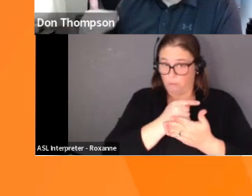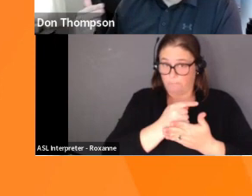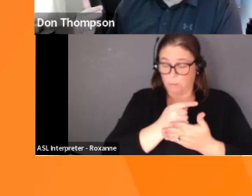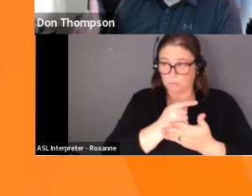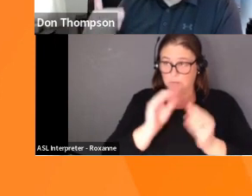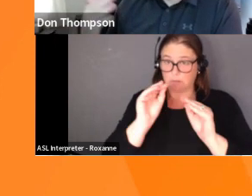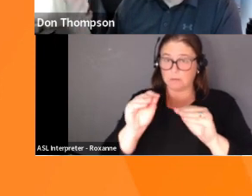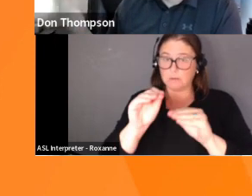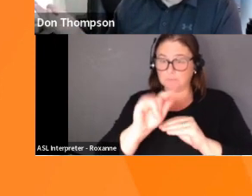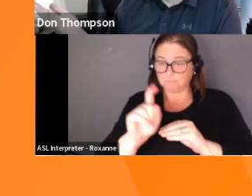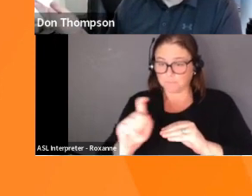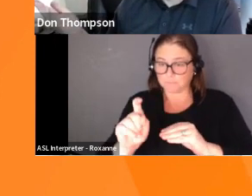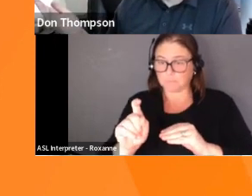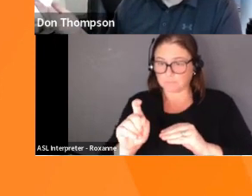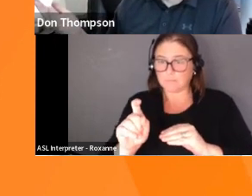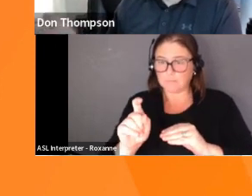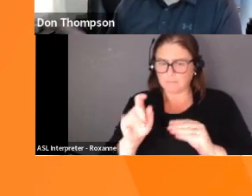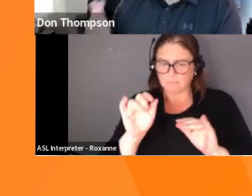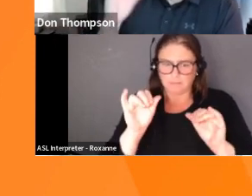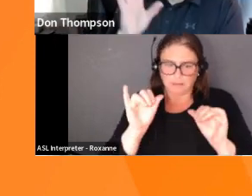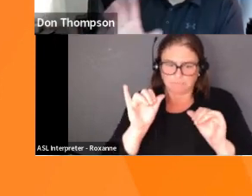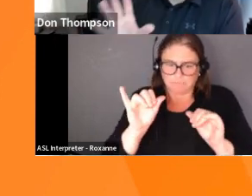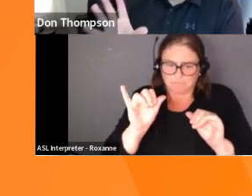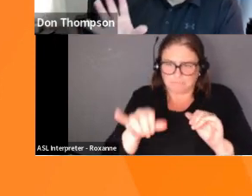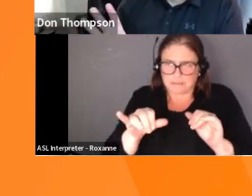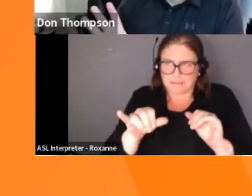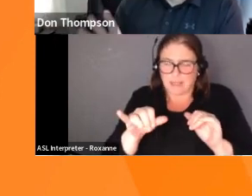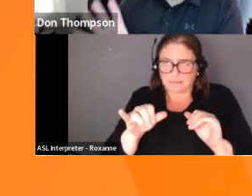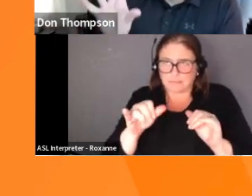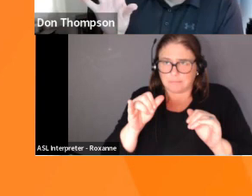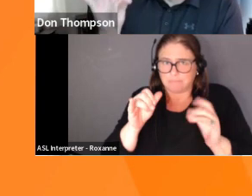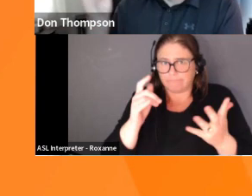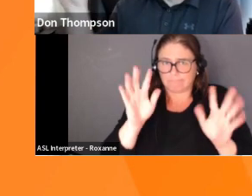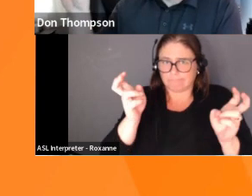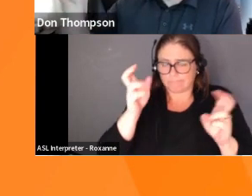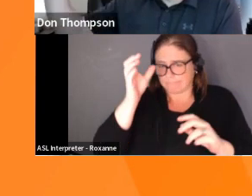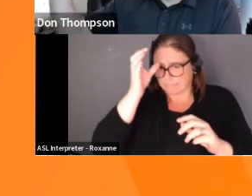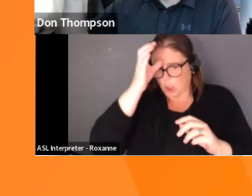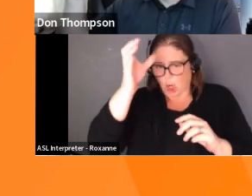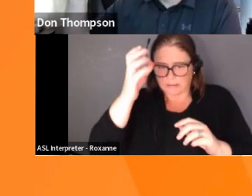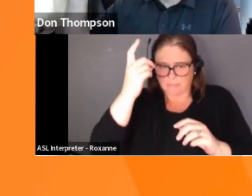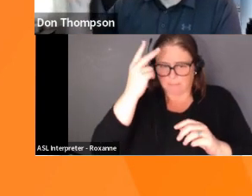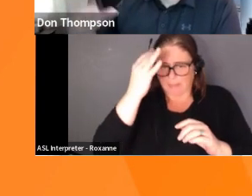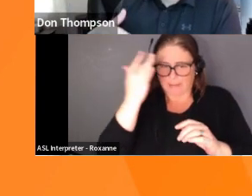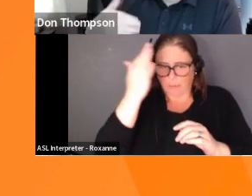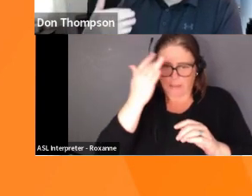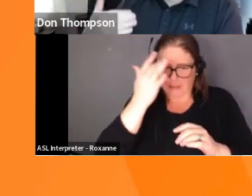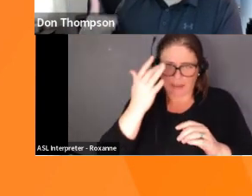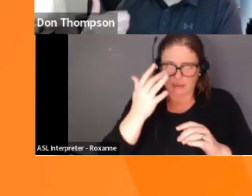actually not much different than having hundreds of reviews. Because 15 reviews, and if it's a 4-star or greater